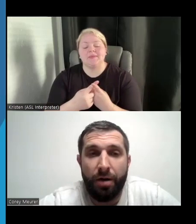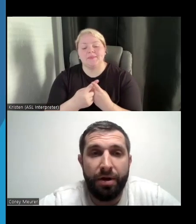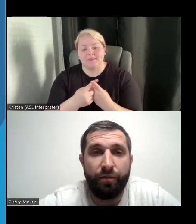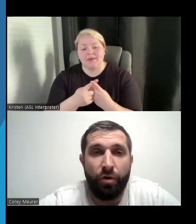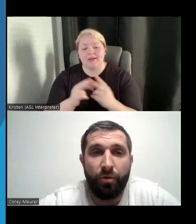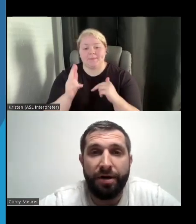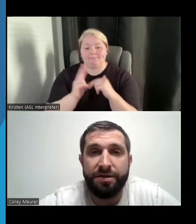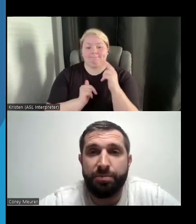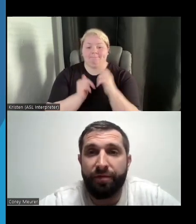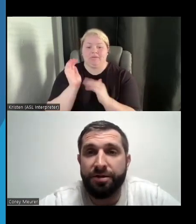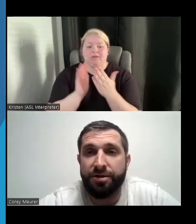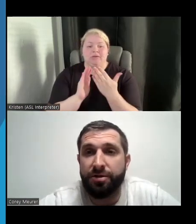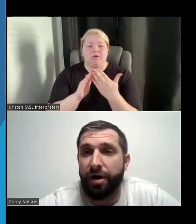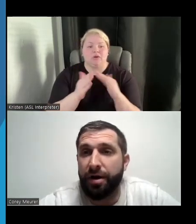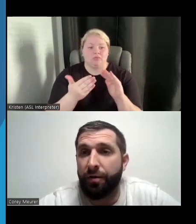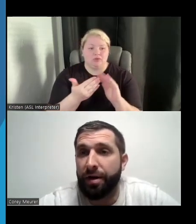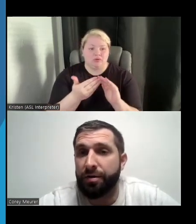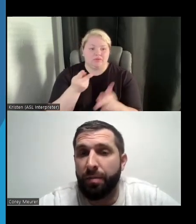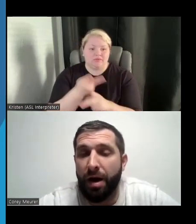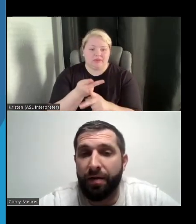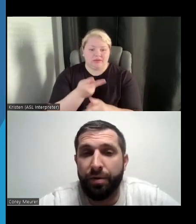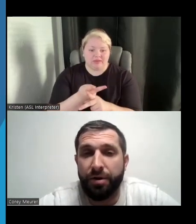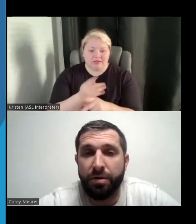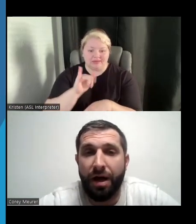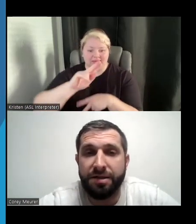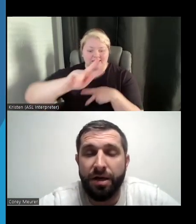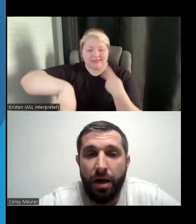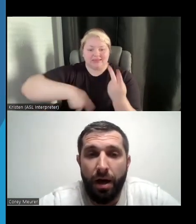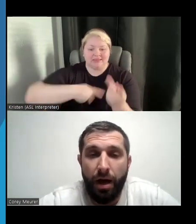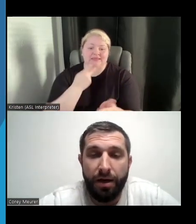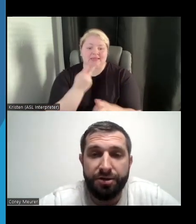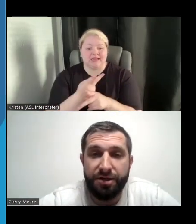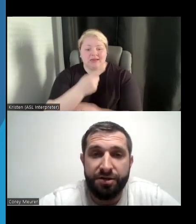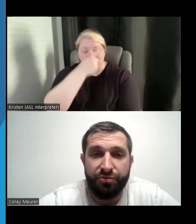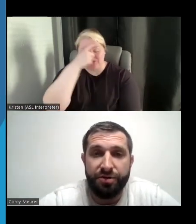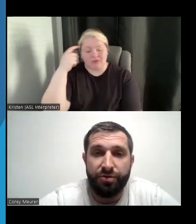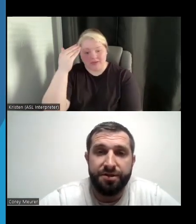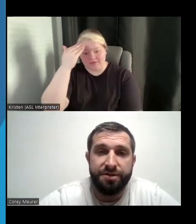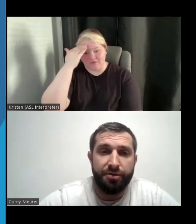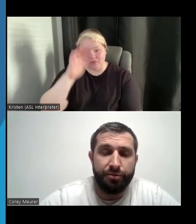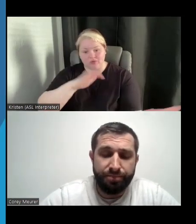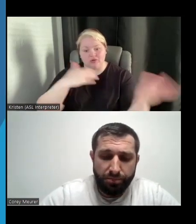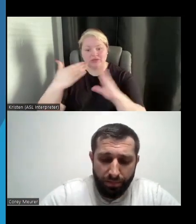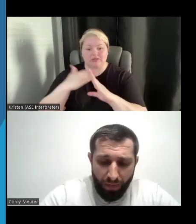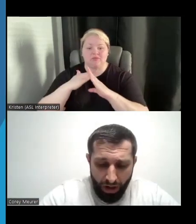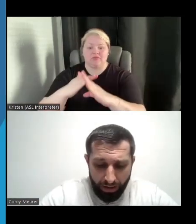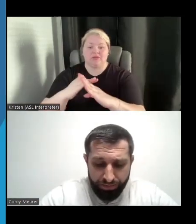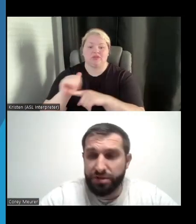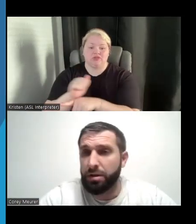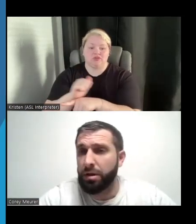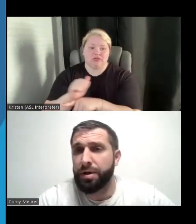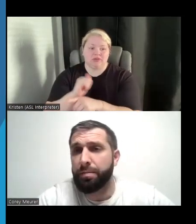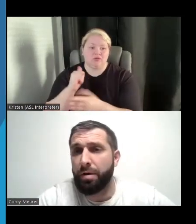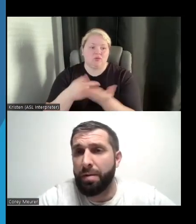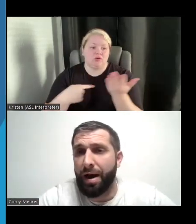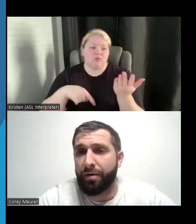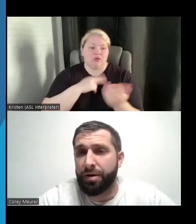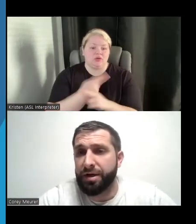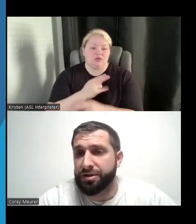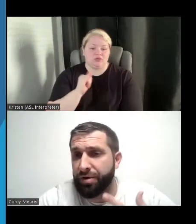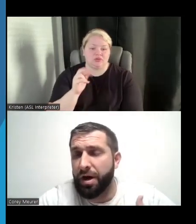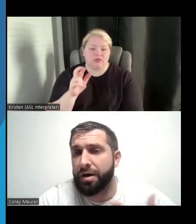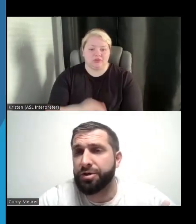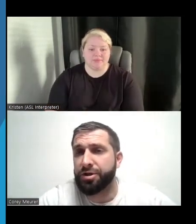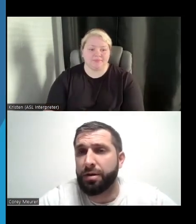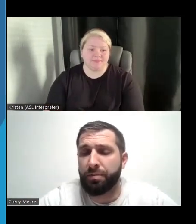a trauma-informed crisis prevention training curriculum that we utilize at Justice Resource Institute. Just a little bit about my